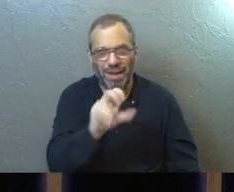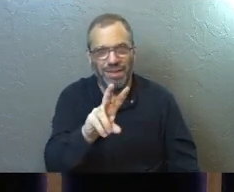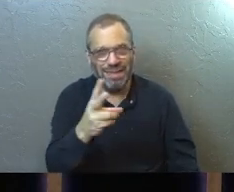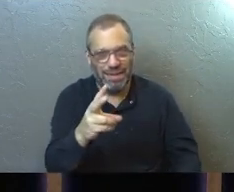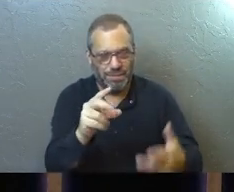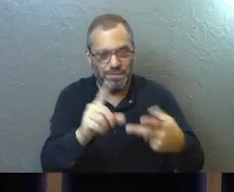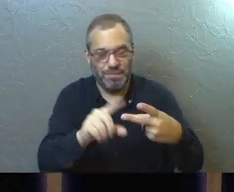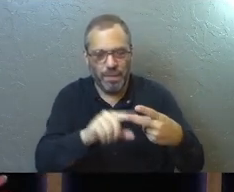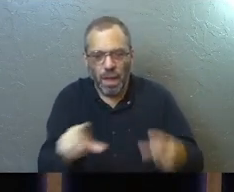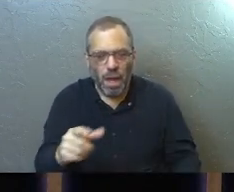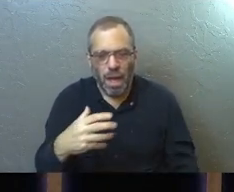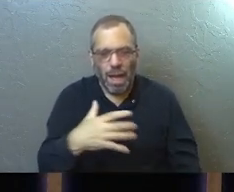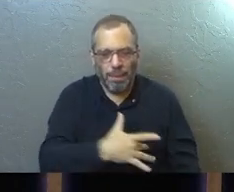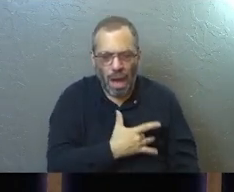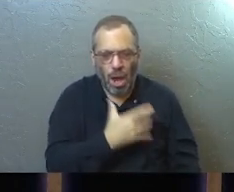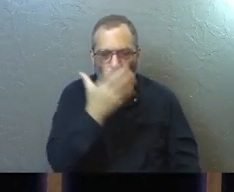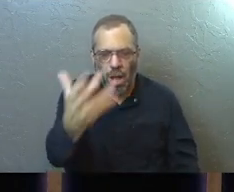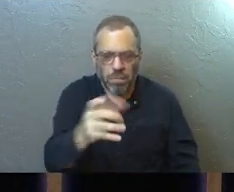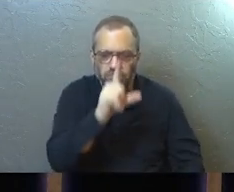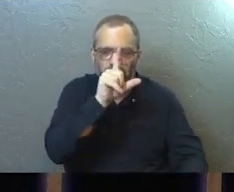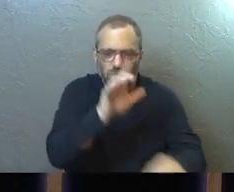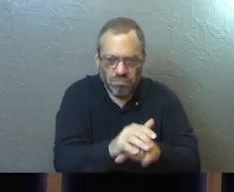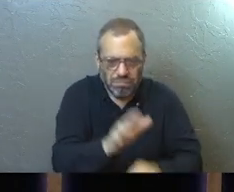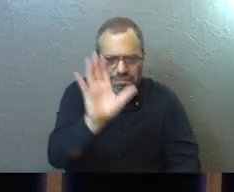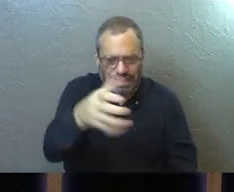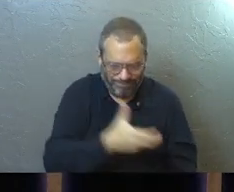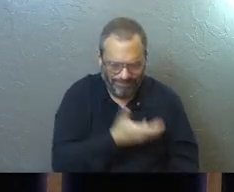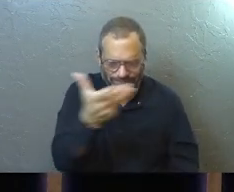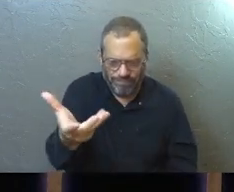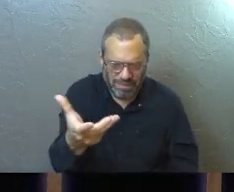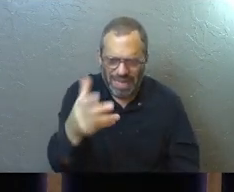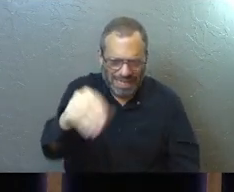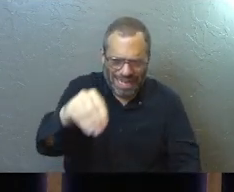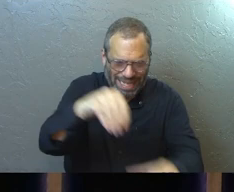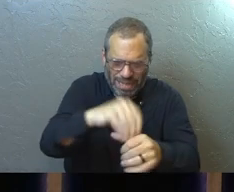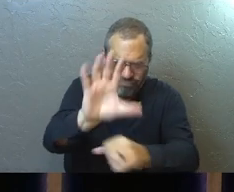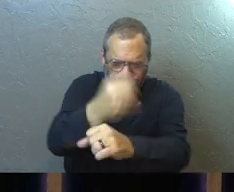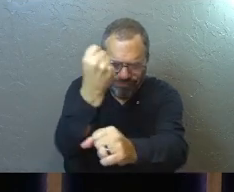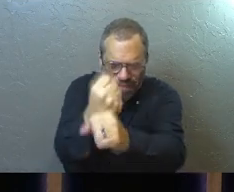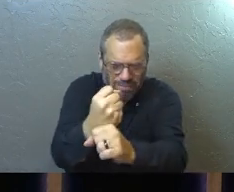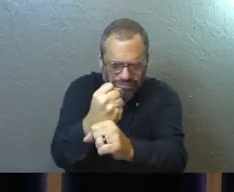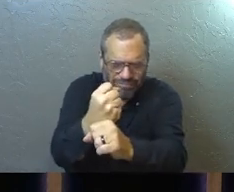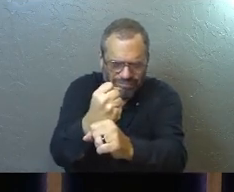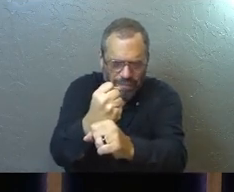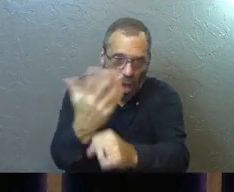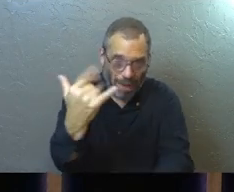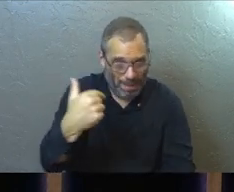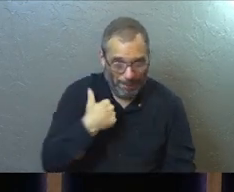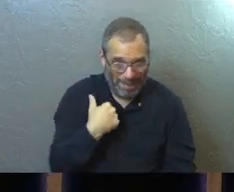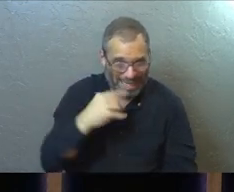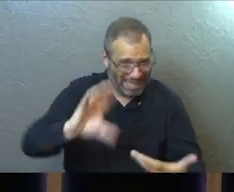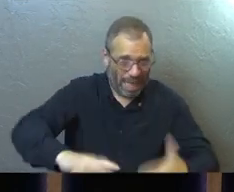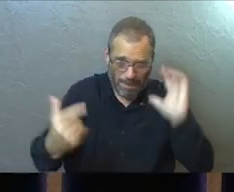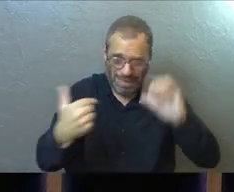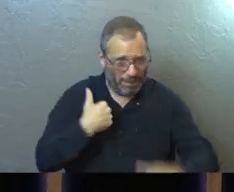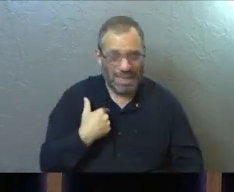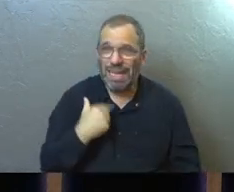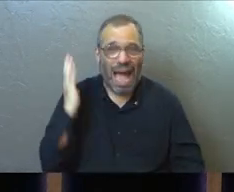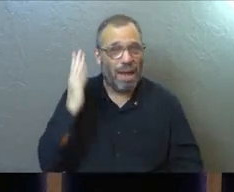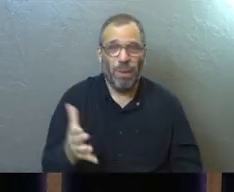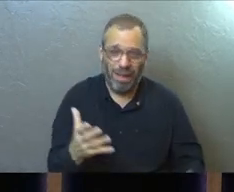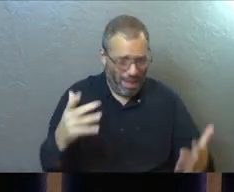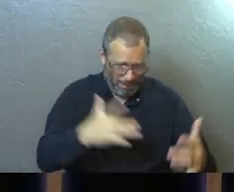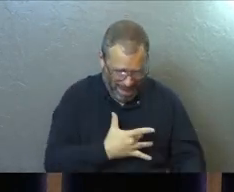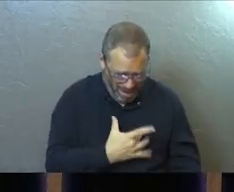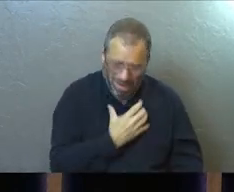set of lines. It's like, take my heart, God, and seal it, would you? Would you like put it in a lockbox, please? Because I'm going to screw this thing up. Would